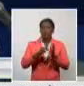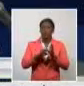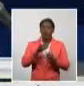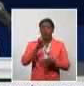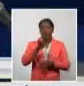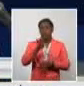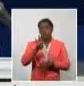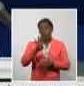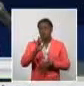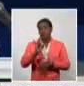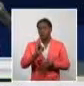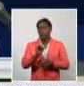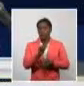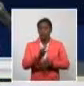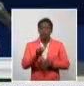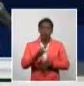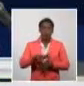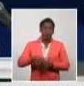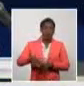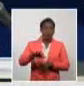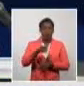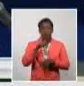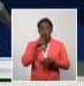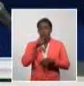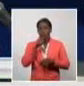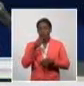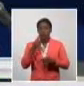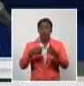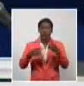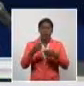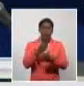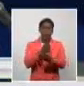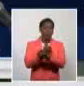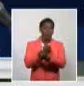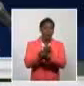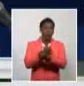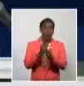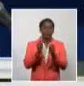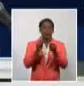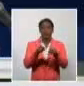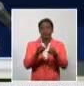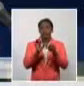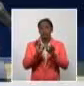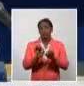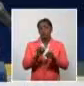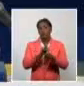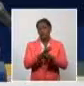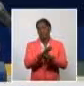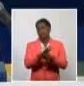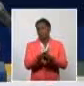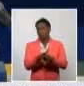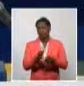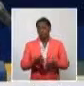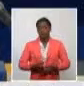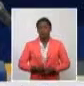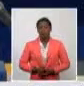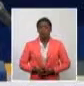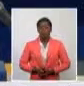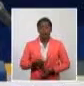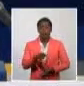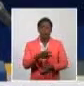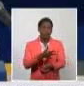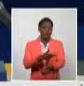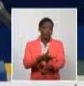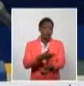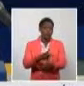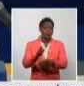2,232 samples were processed, 10 of which were positive. This makes